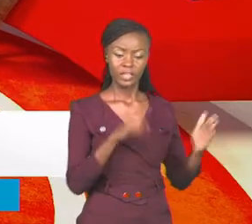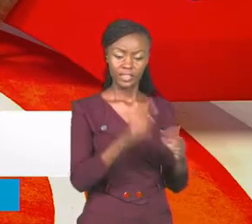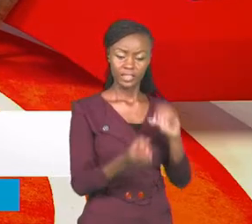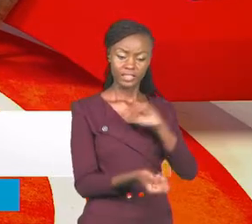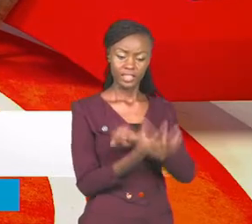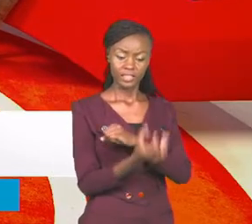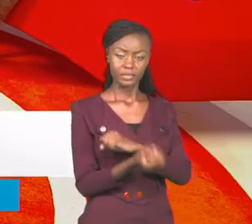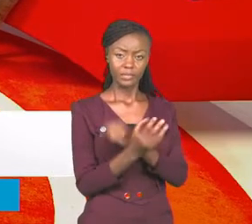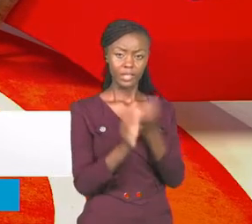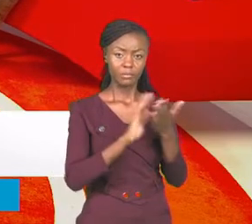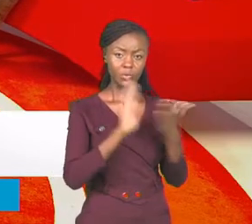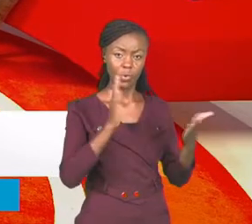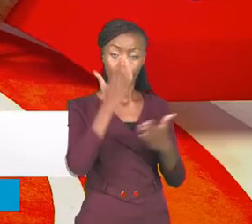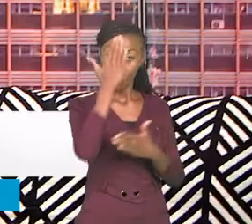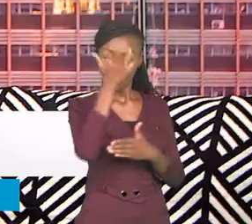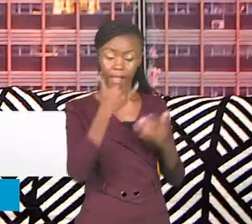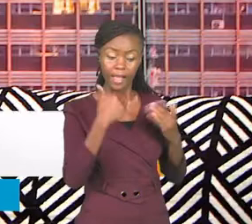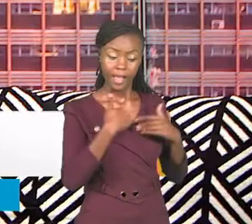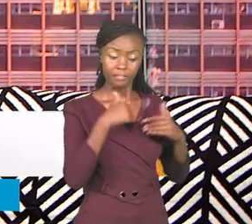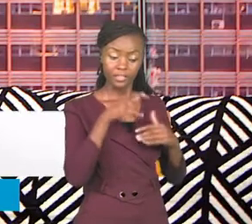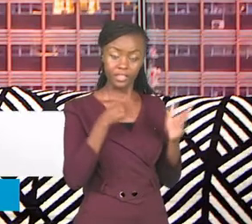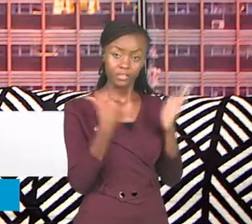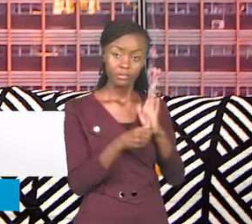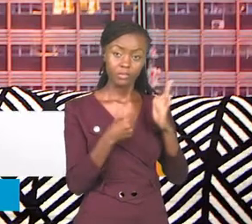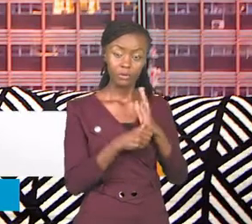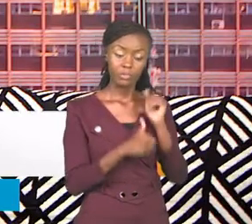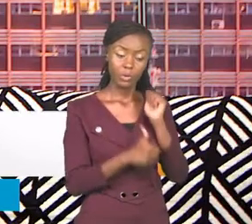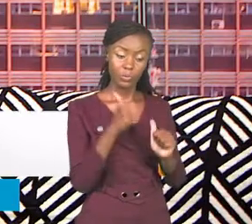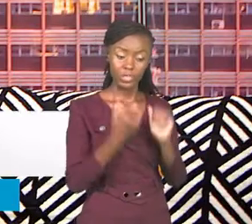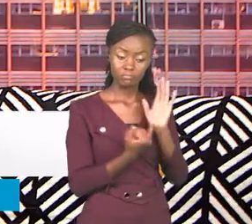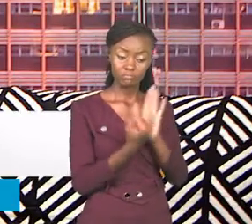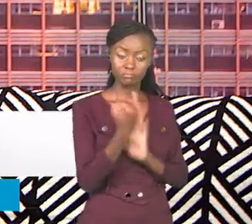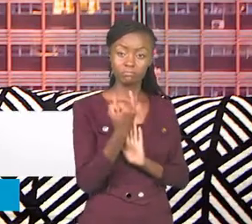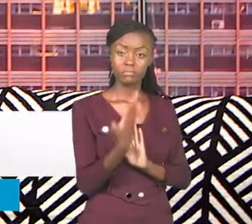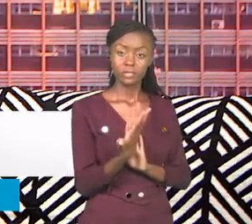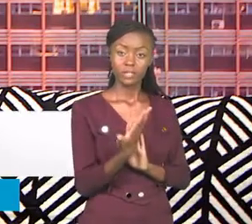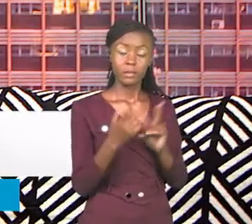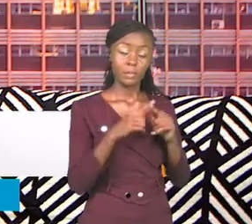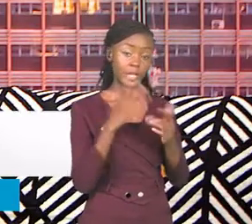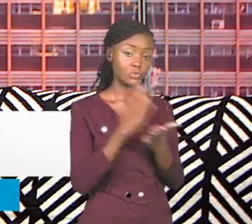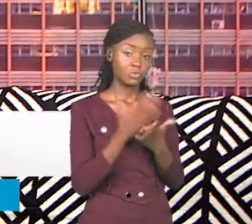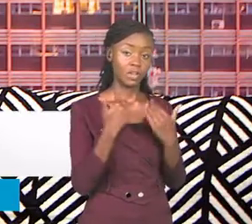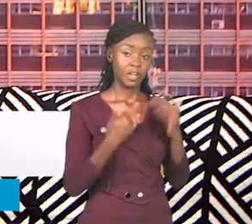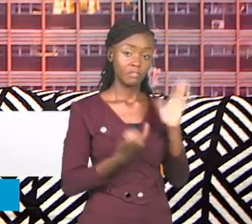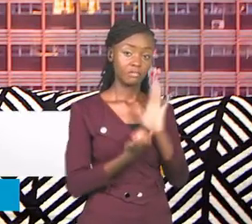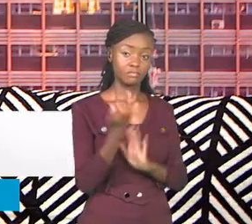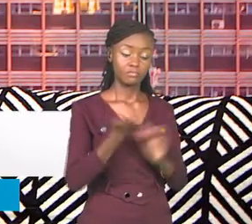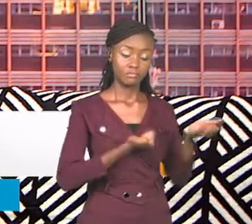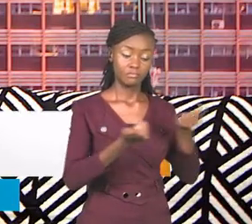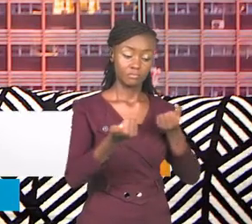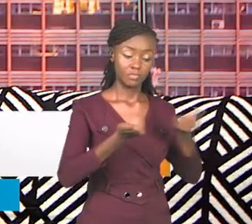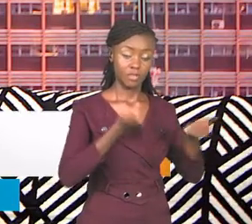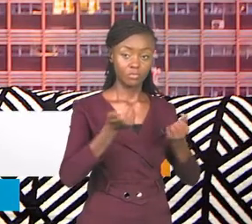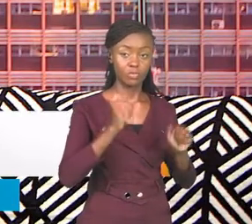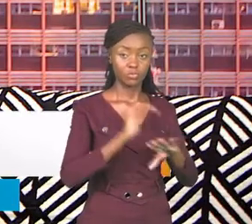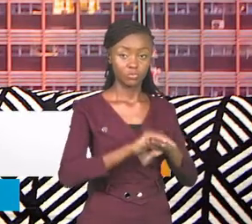explains why we are having these numbers really going up. And that's why I said, well, there's improvement. Motorists, well,